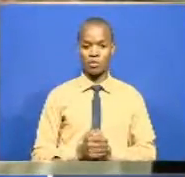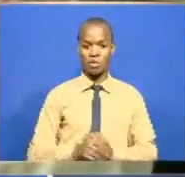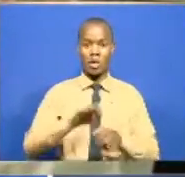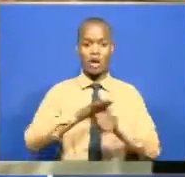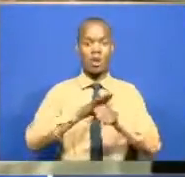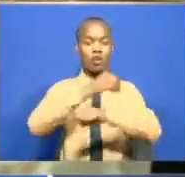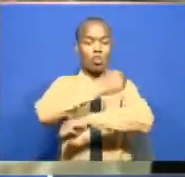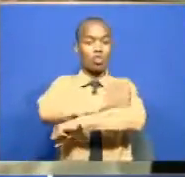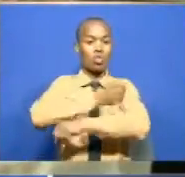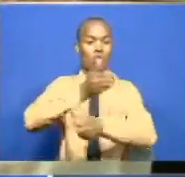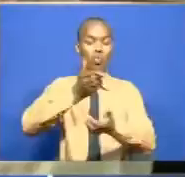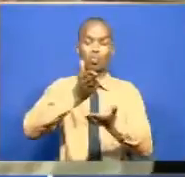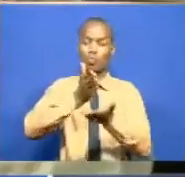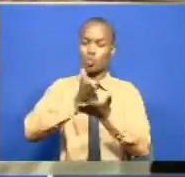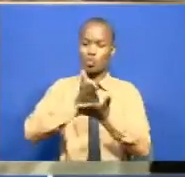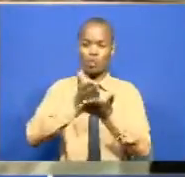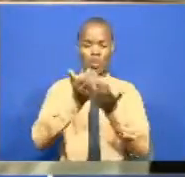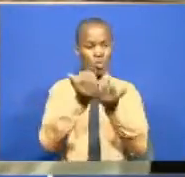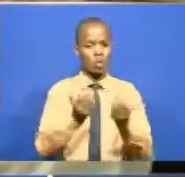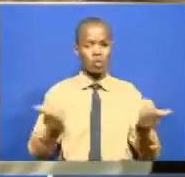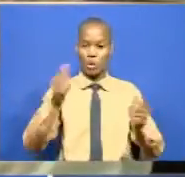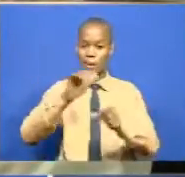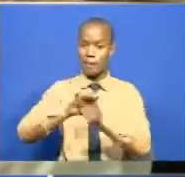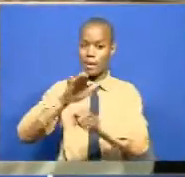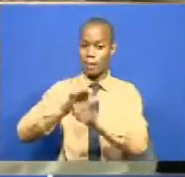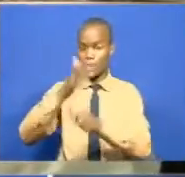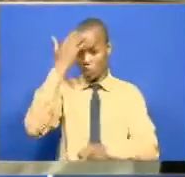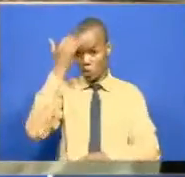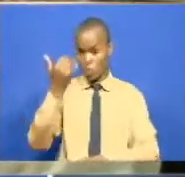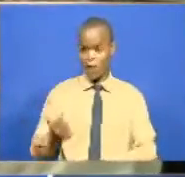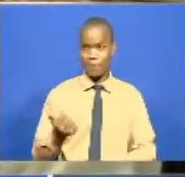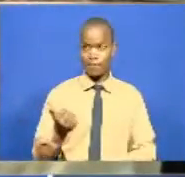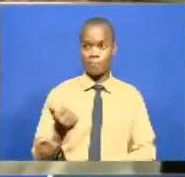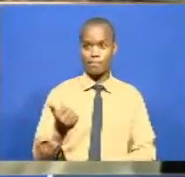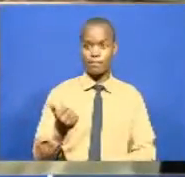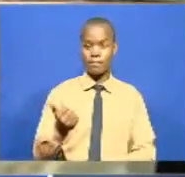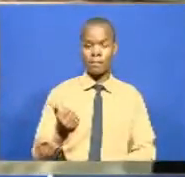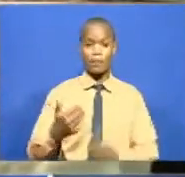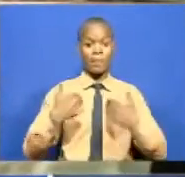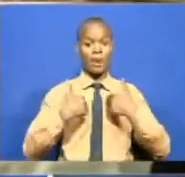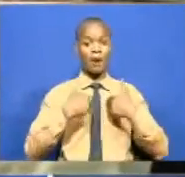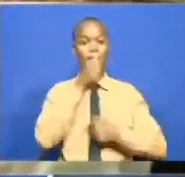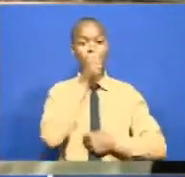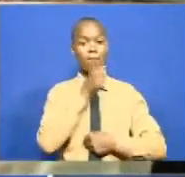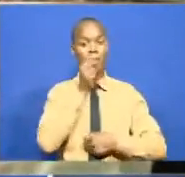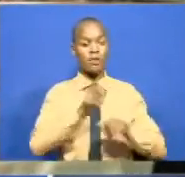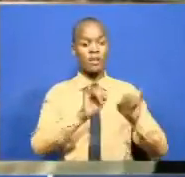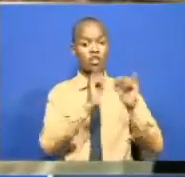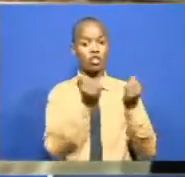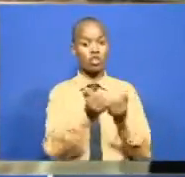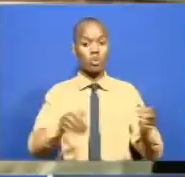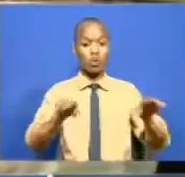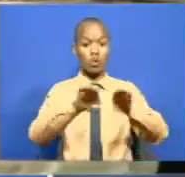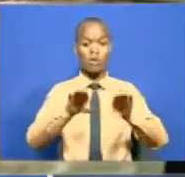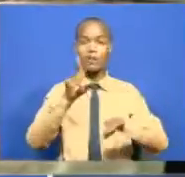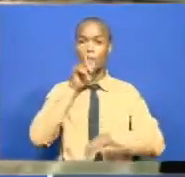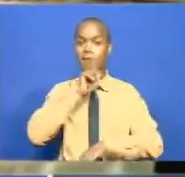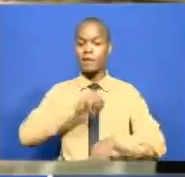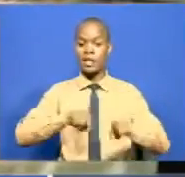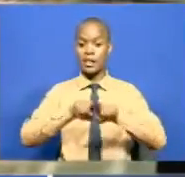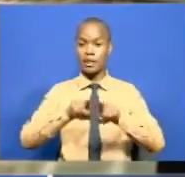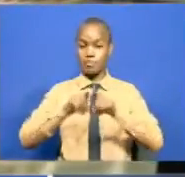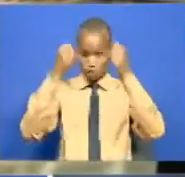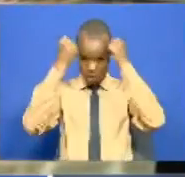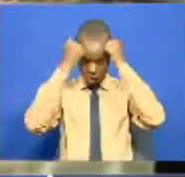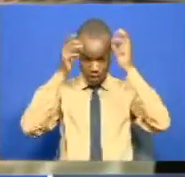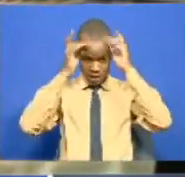overwhelmed by space because there are several private institutions that closed down, and those pupils have